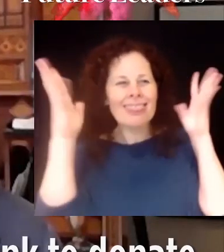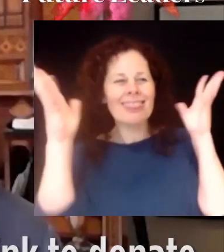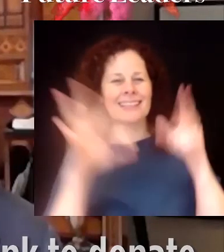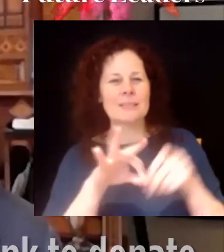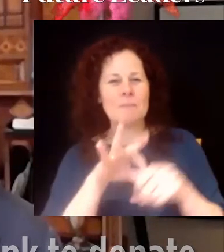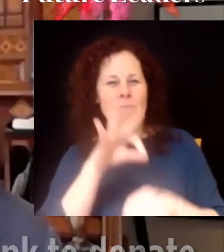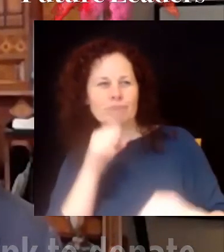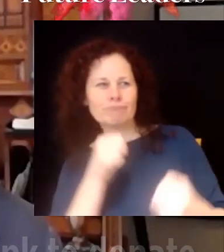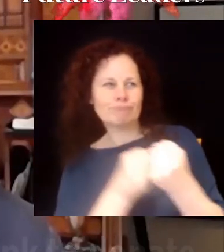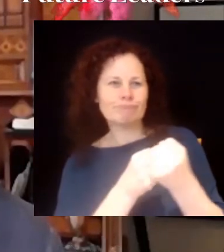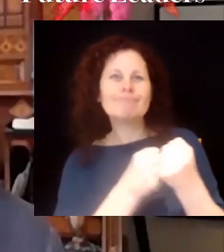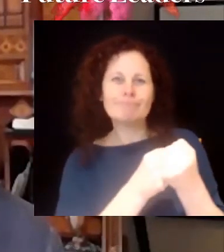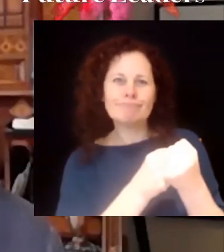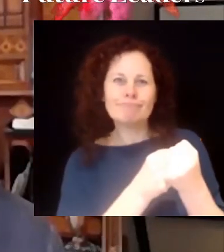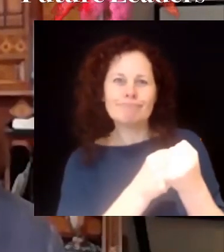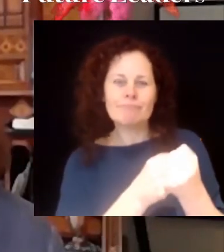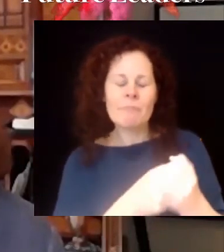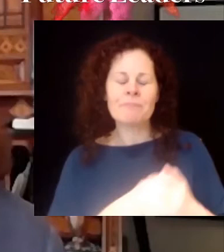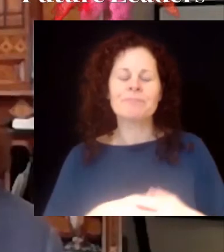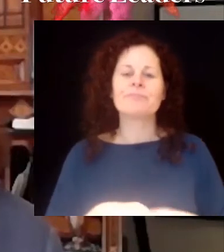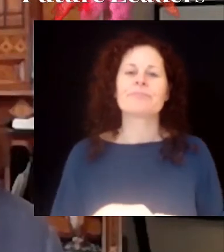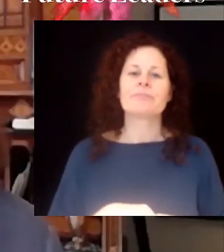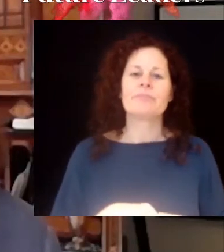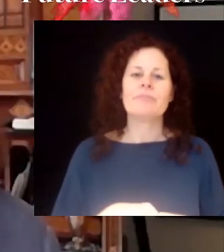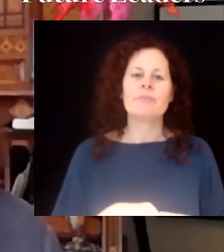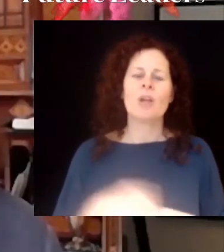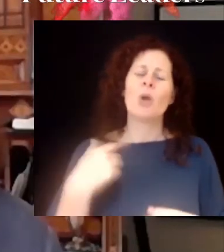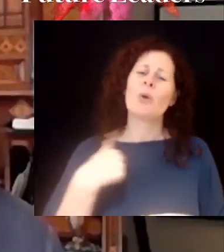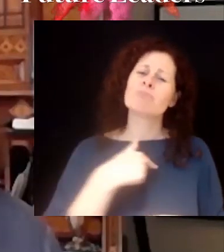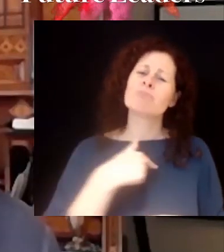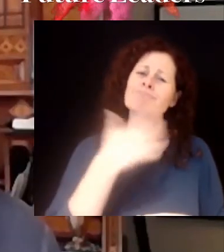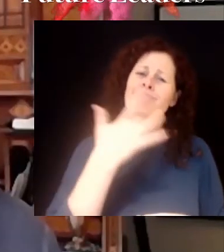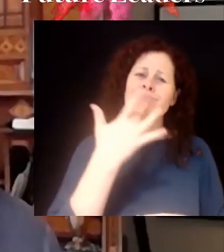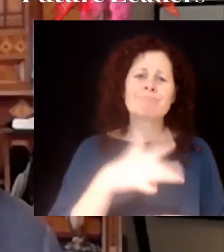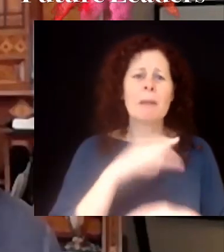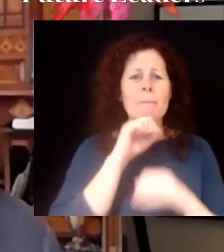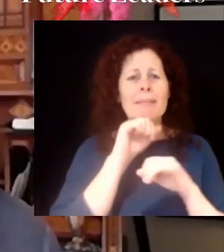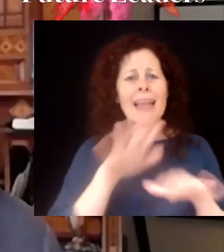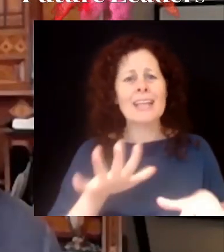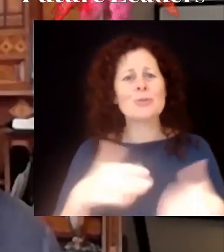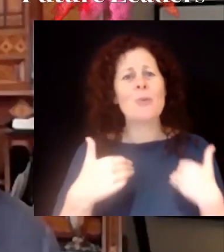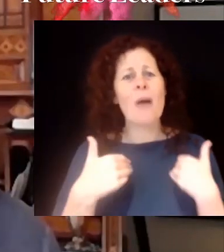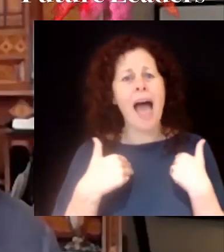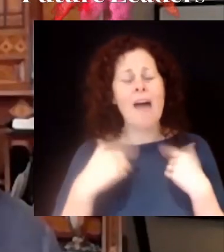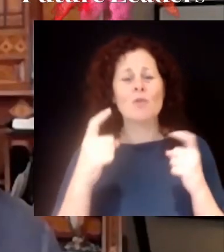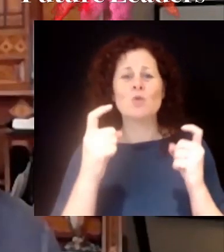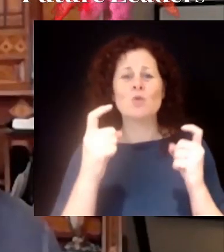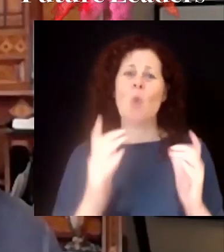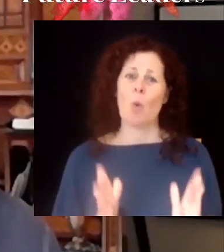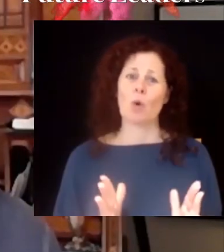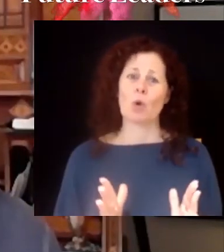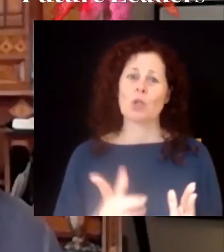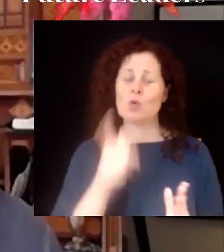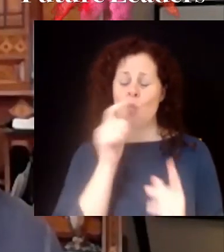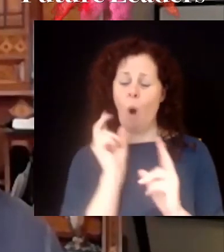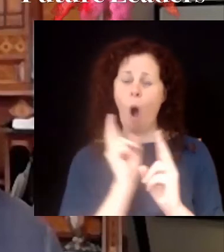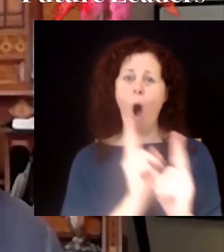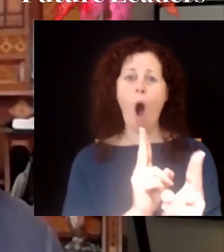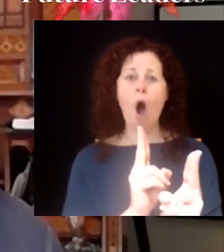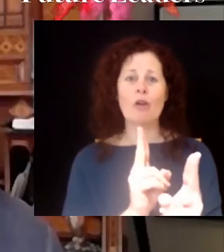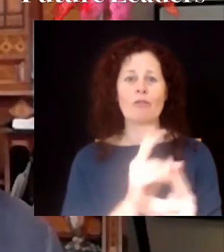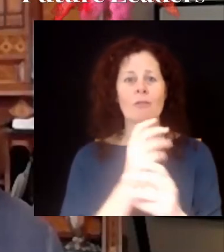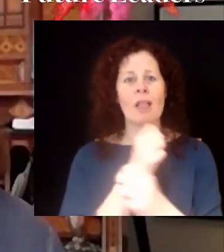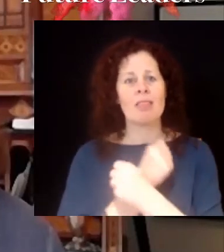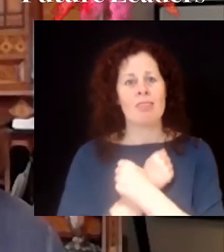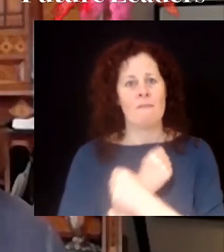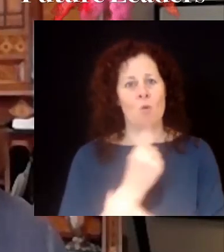comments so they know you're watching. You know, GSBA has been blessed to have donors who have created scholarships to honor and memorialize family members and loved